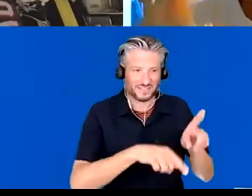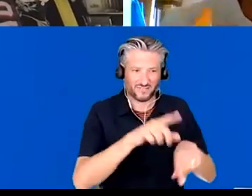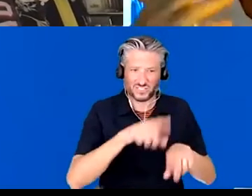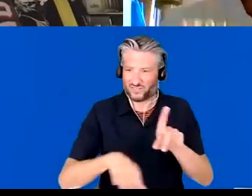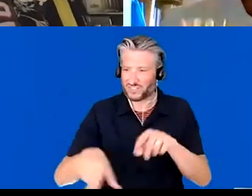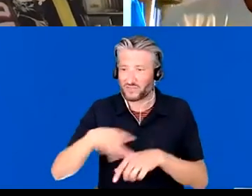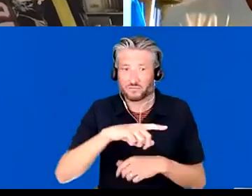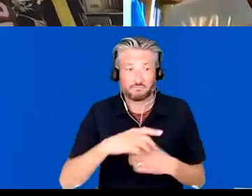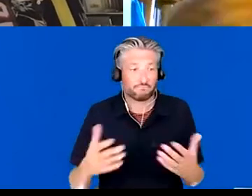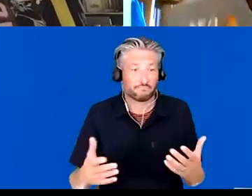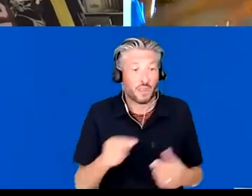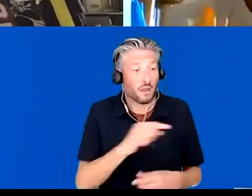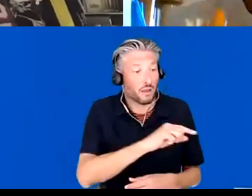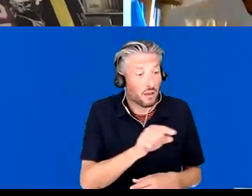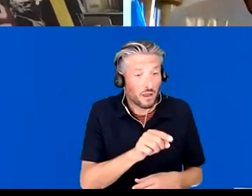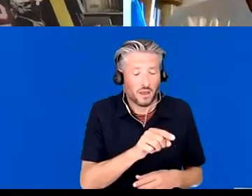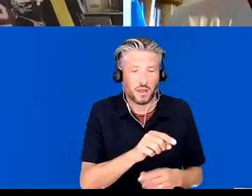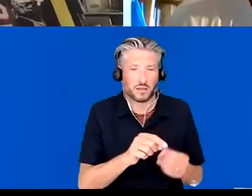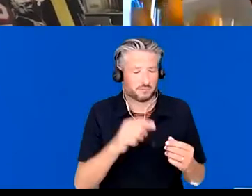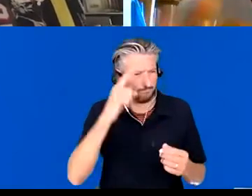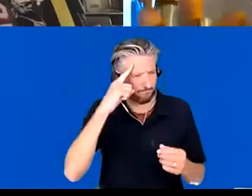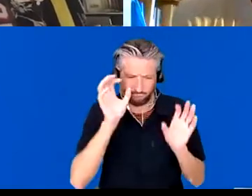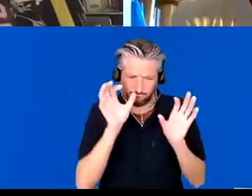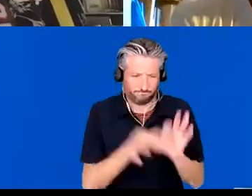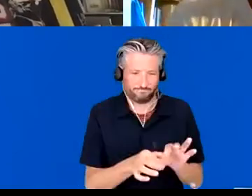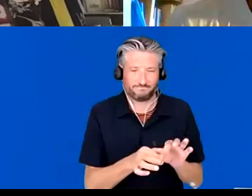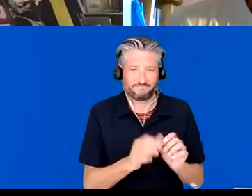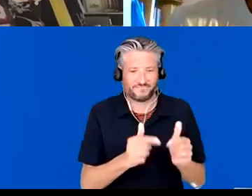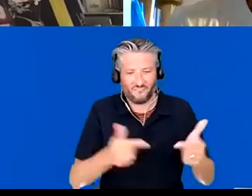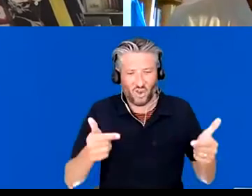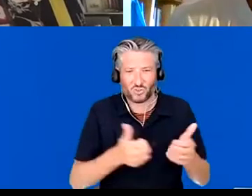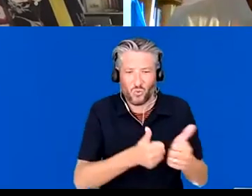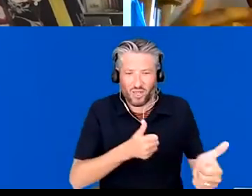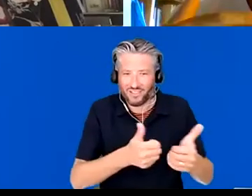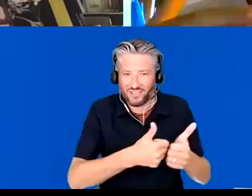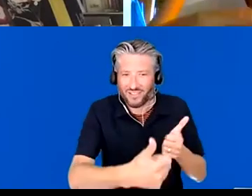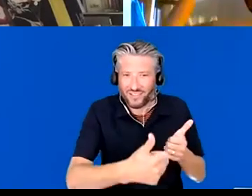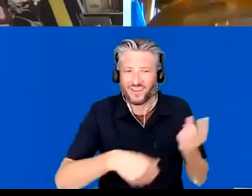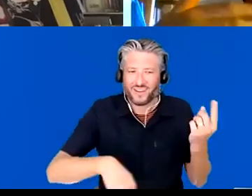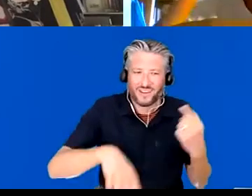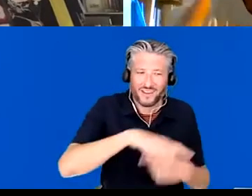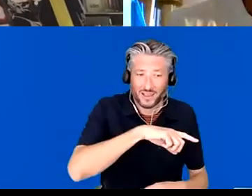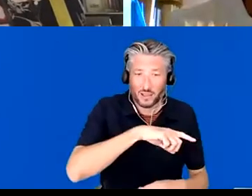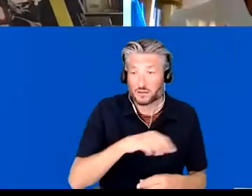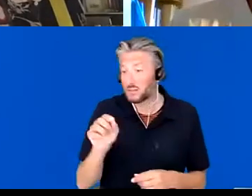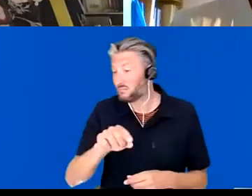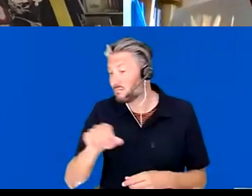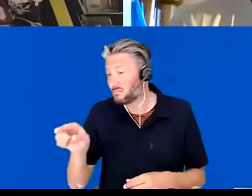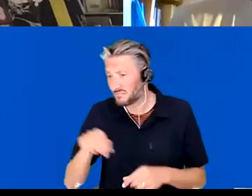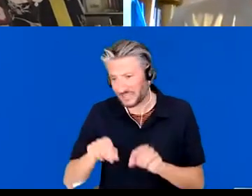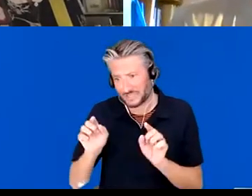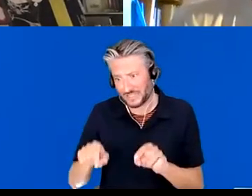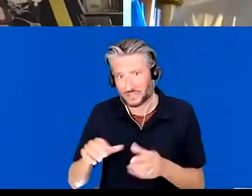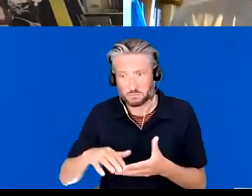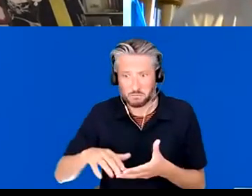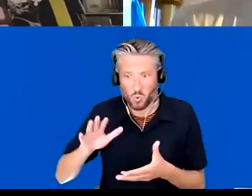just see how things are working, and they, you almost don't need to tell them exactly how it, and some people just really need all the information.